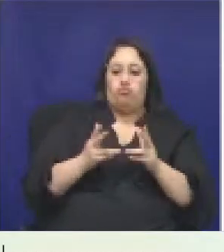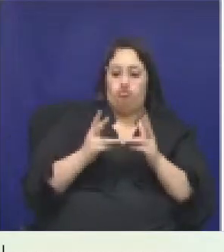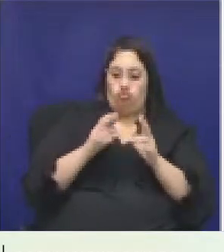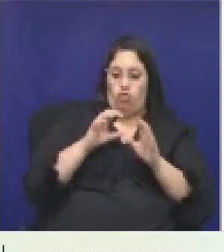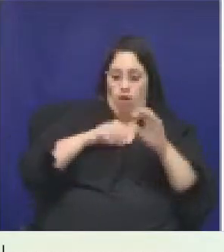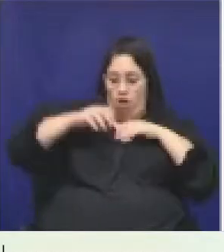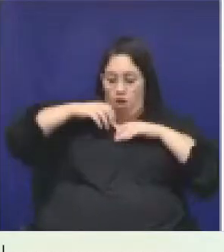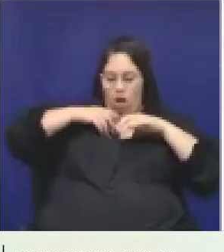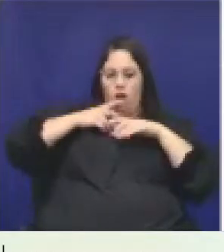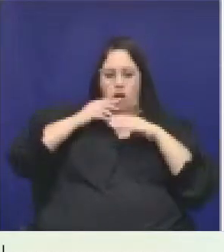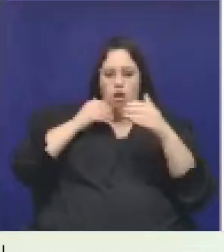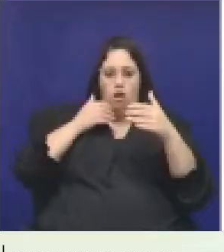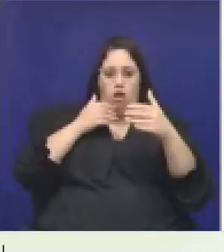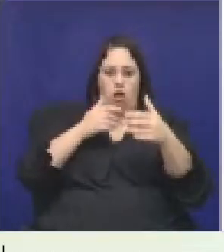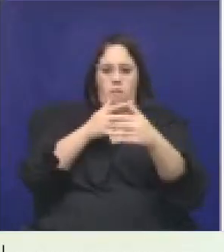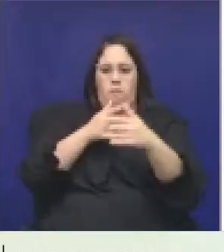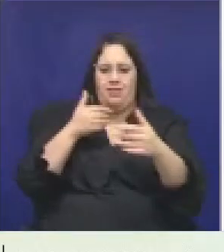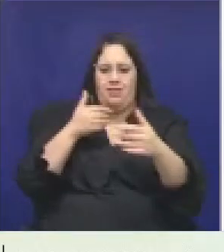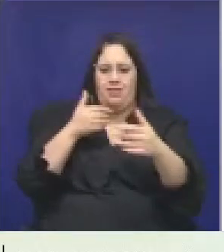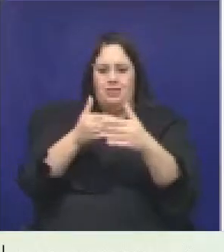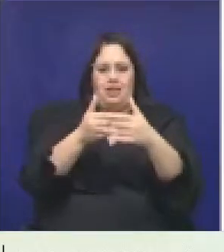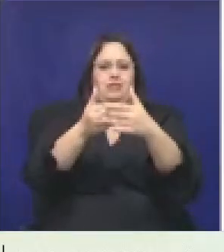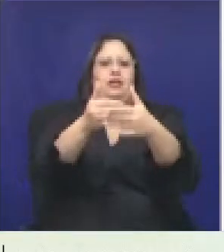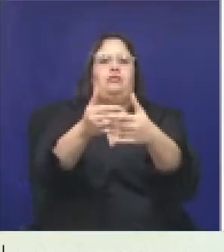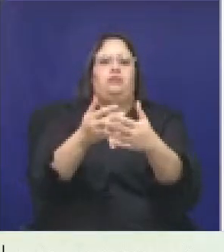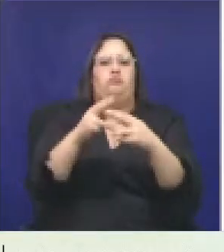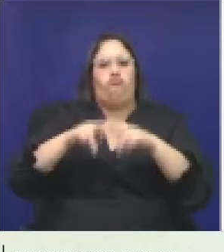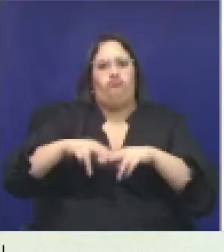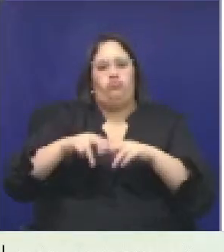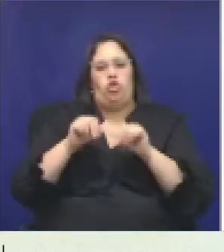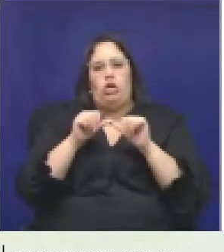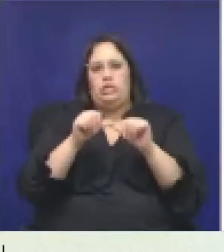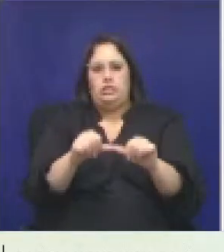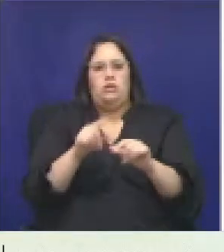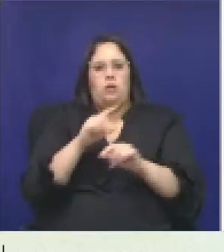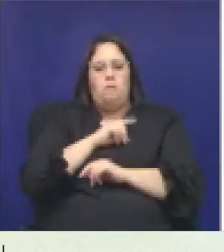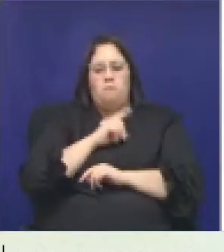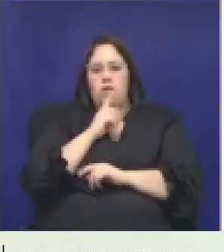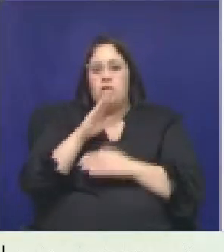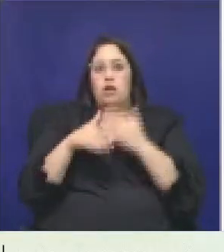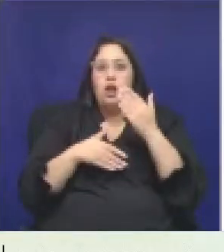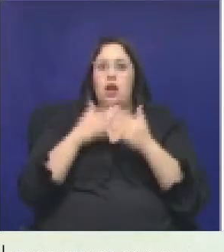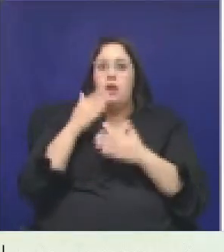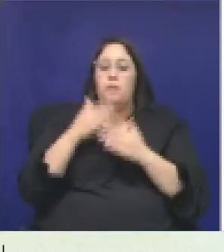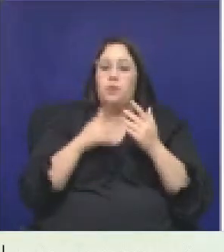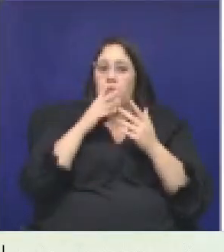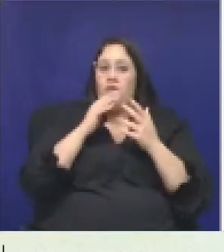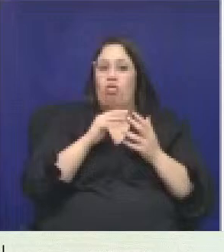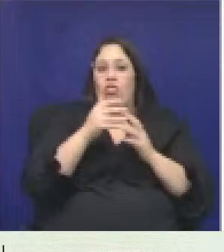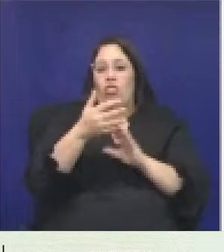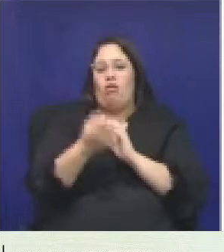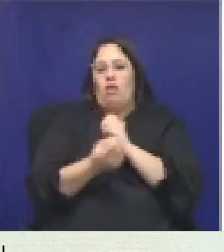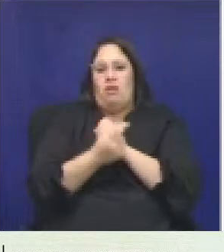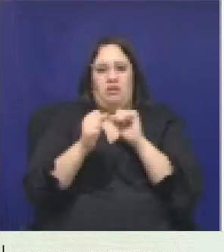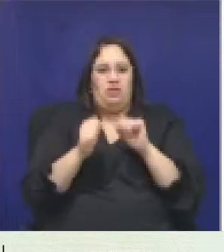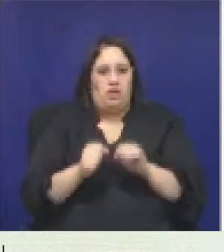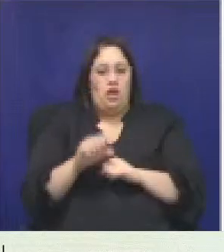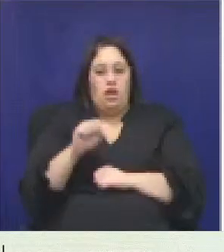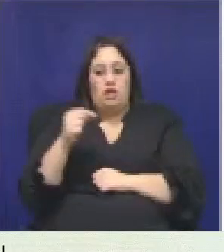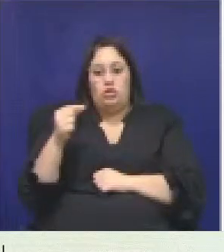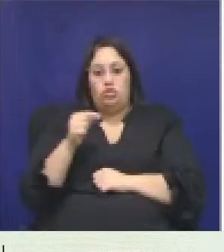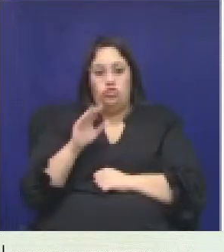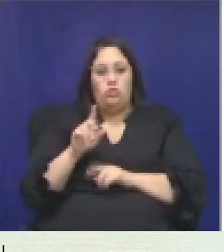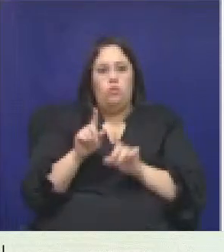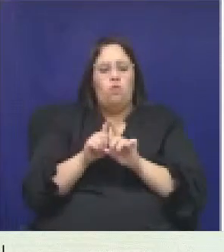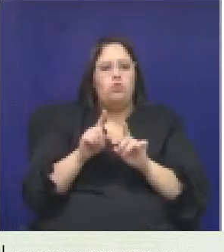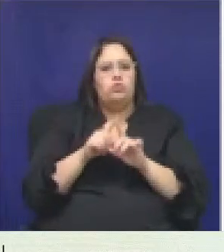to provide less and less reliability and consistency, which could end up in a catastrophe. The SG